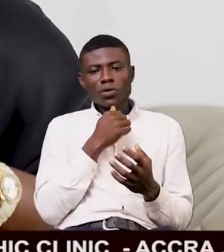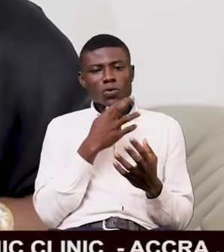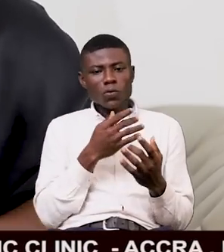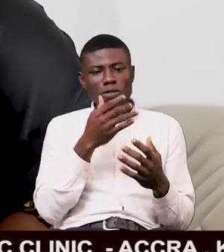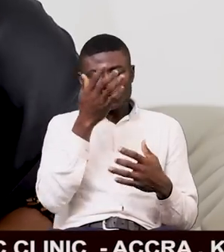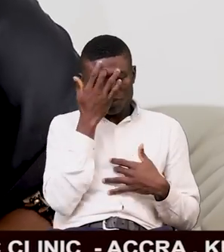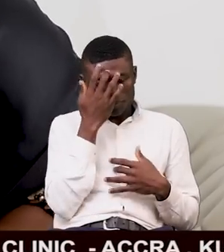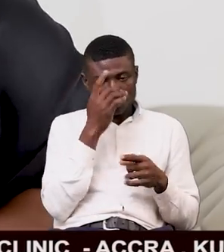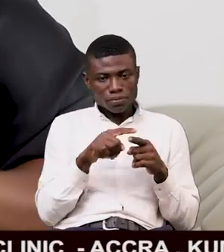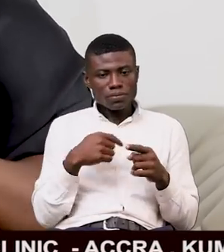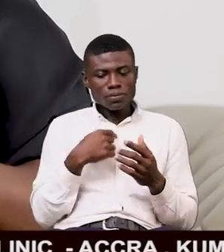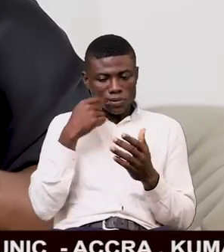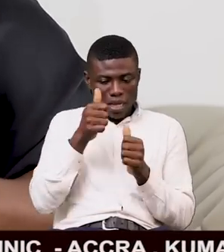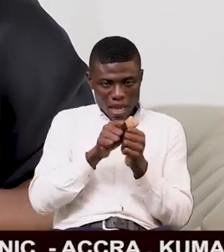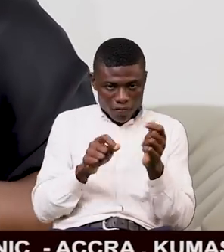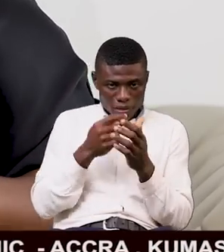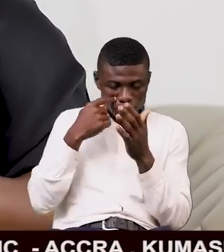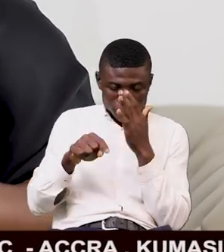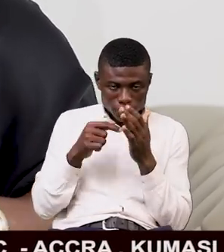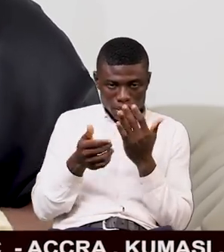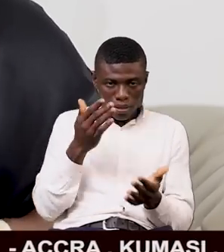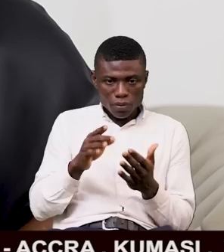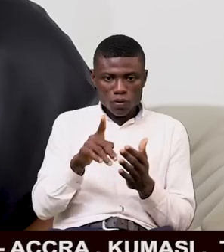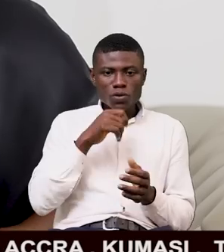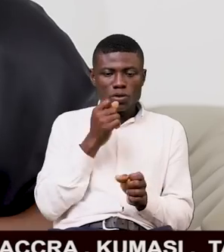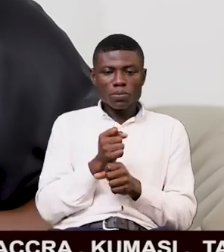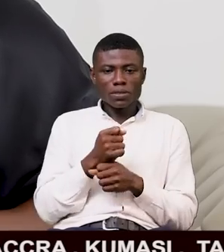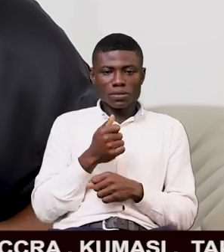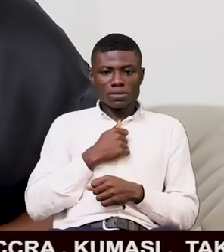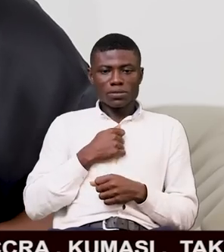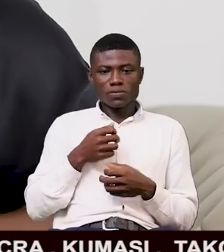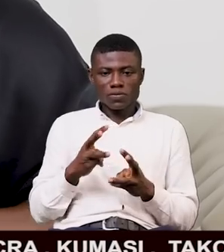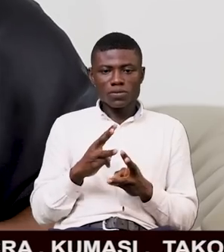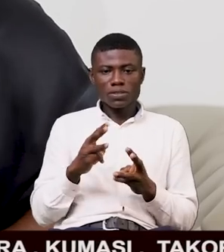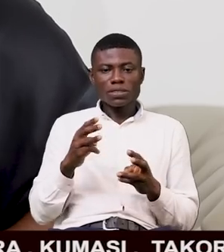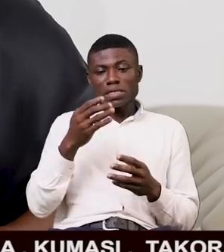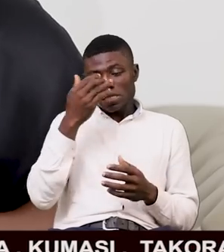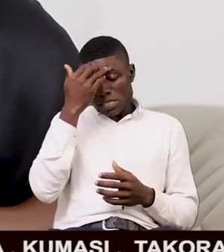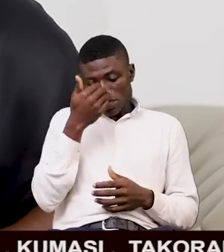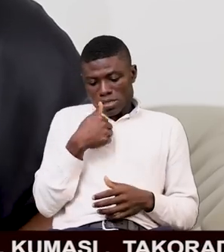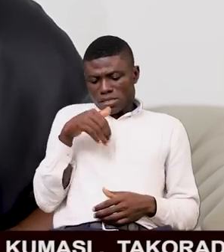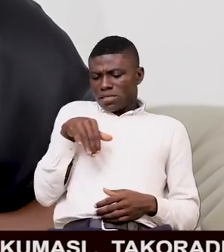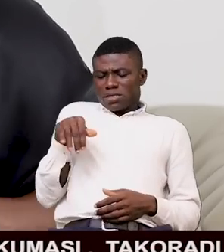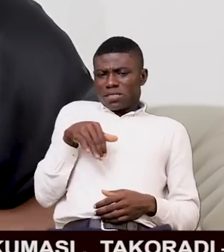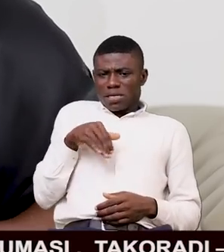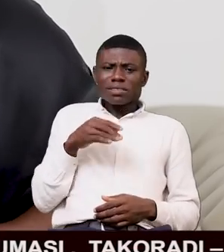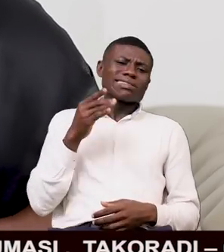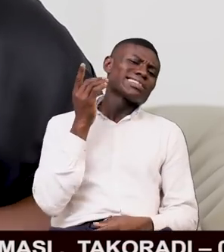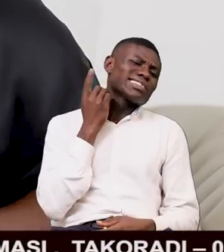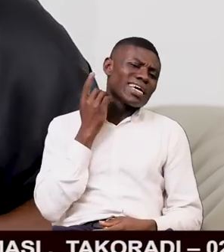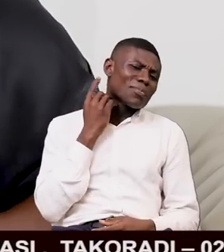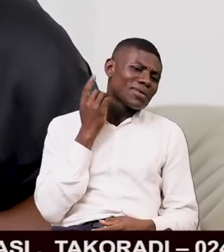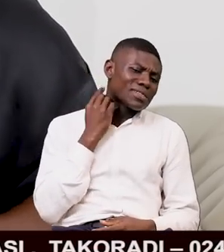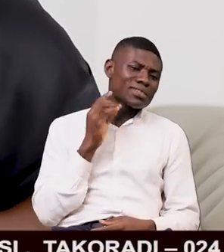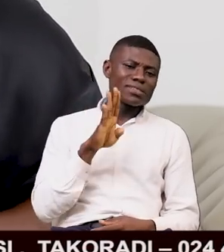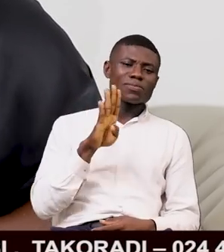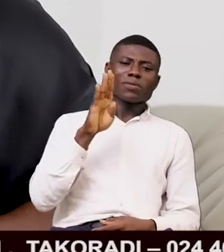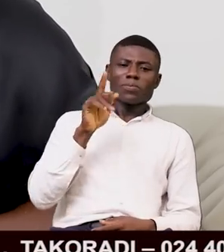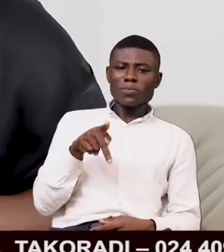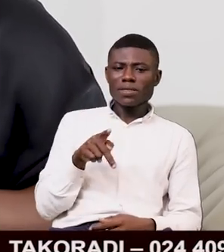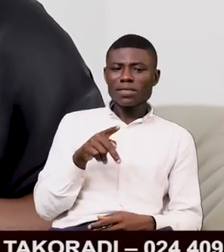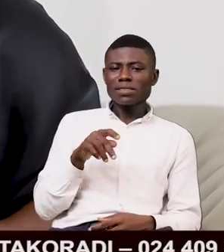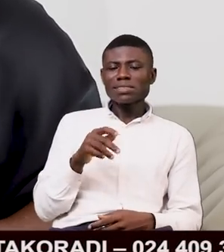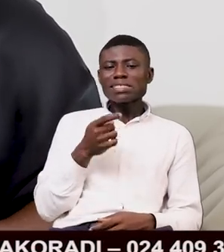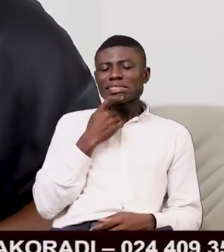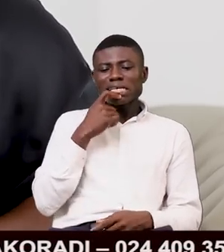may a routine check, may mocker, Ebiana Wanyamidiani be Yarabia Bass stroke, diabetes, hypertension, and you want to say